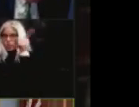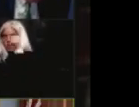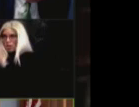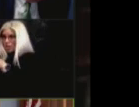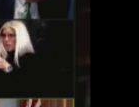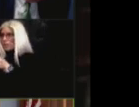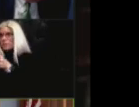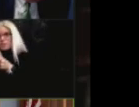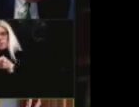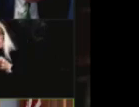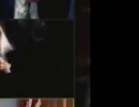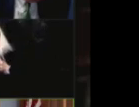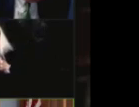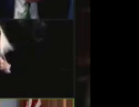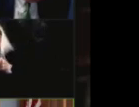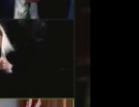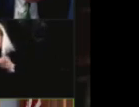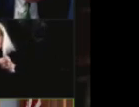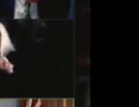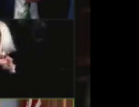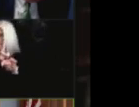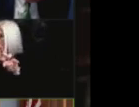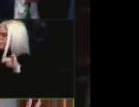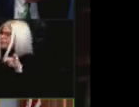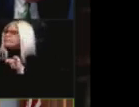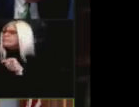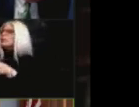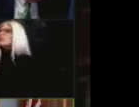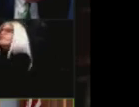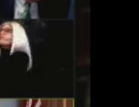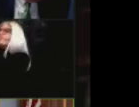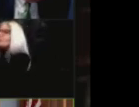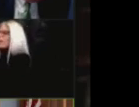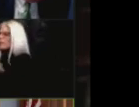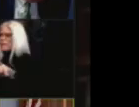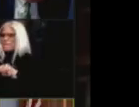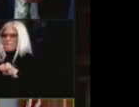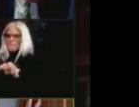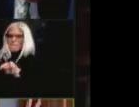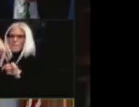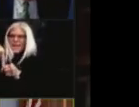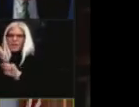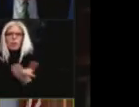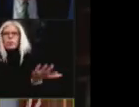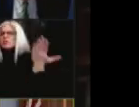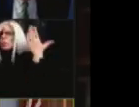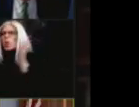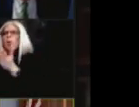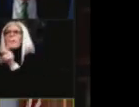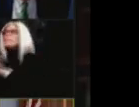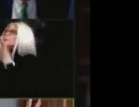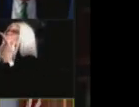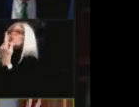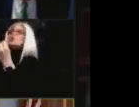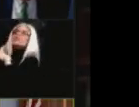they come back with possible being infected. You know, we don't know. And so it's